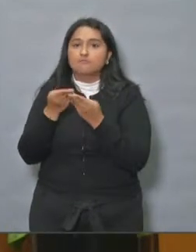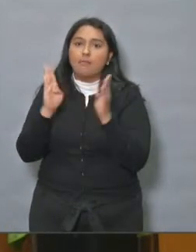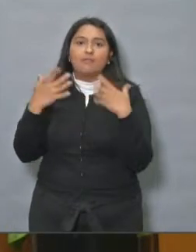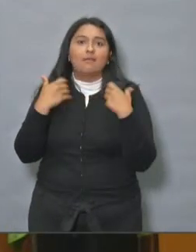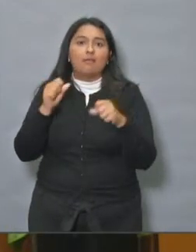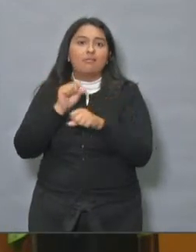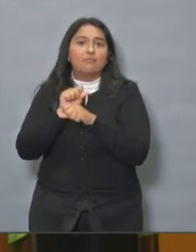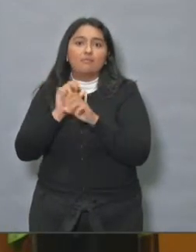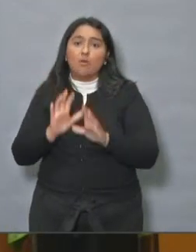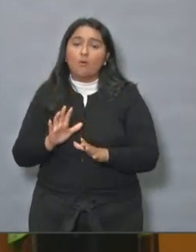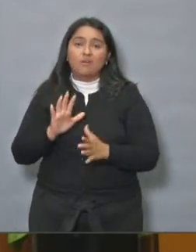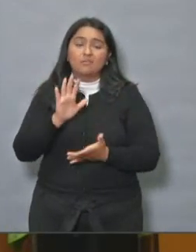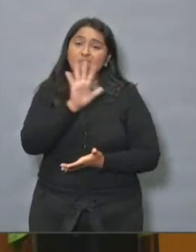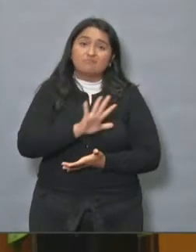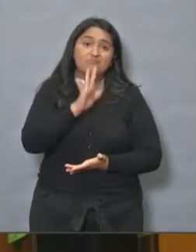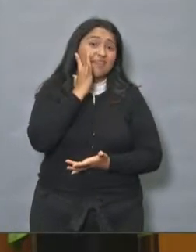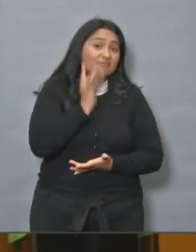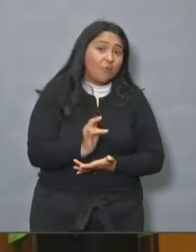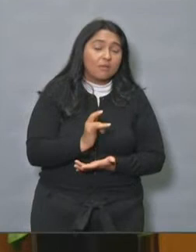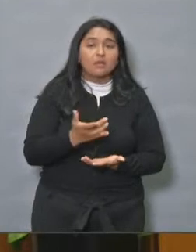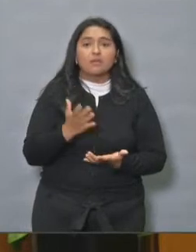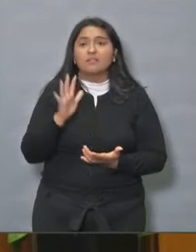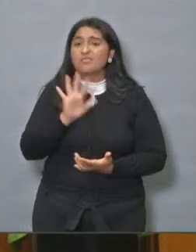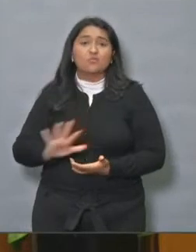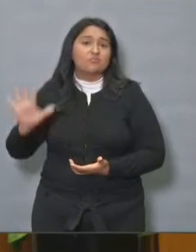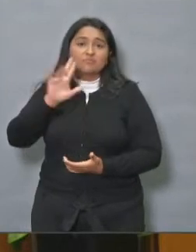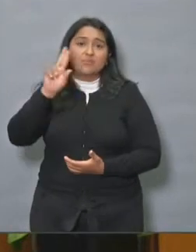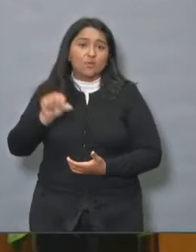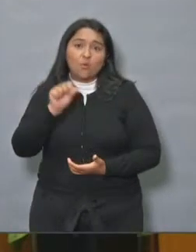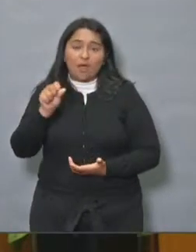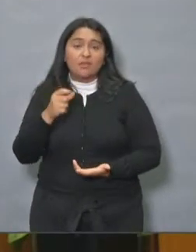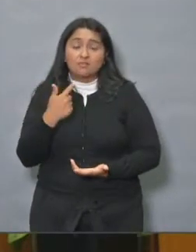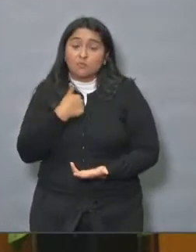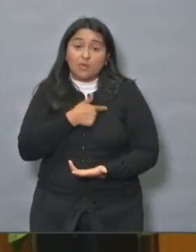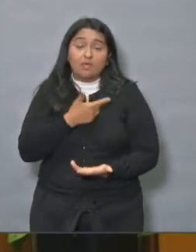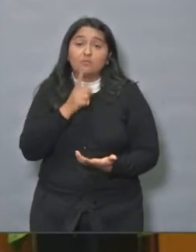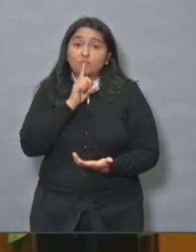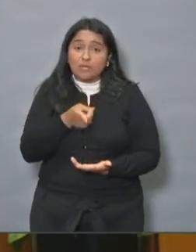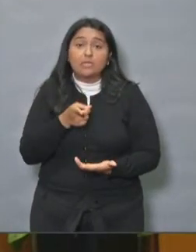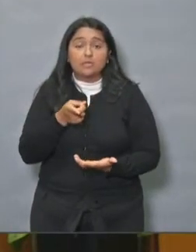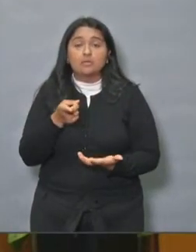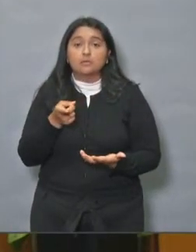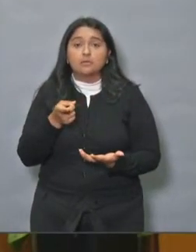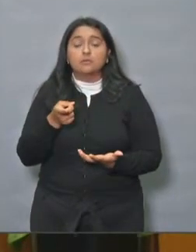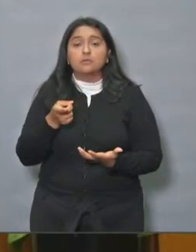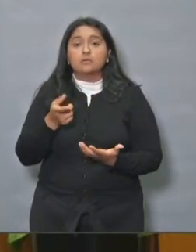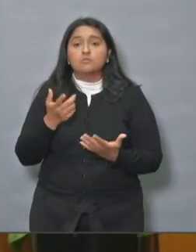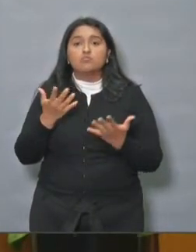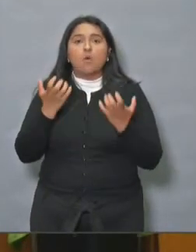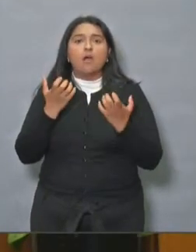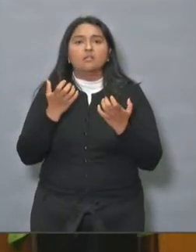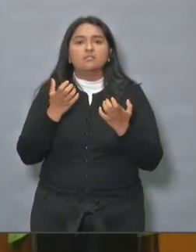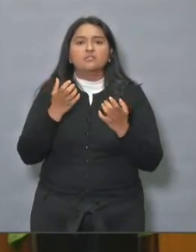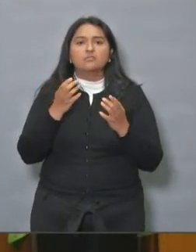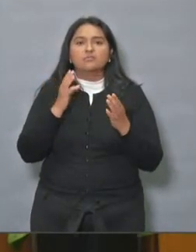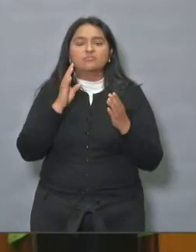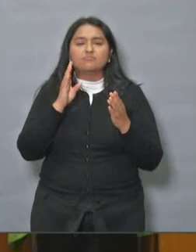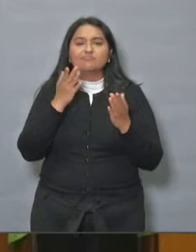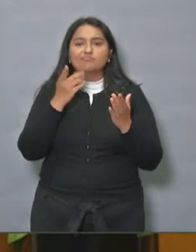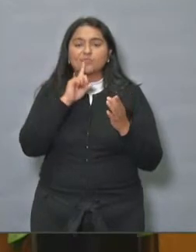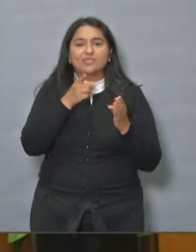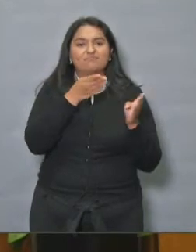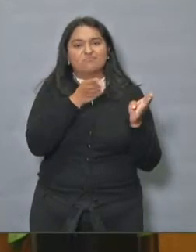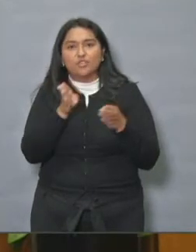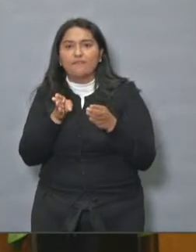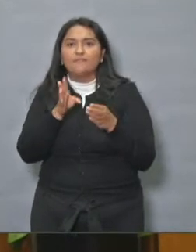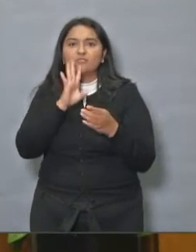across California and across the nation, we would love for the discourse to shift and for us to really